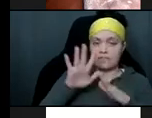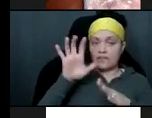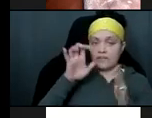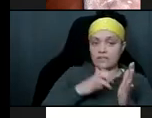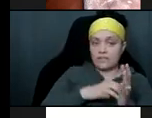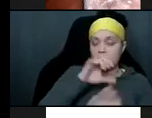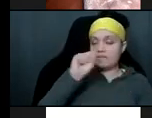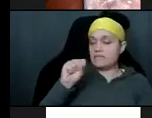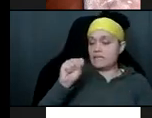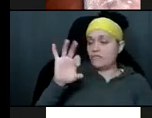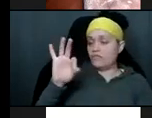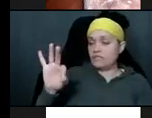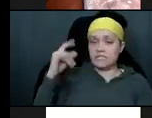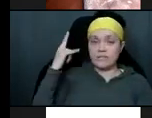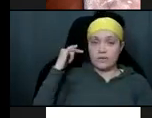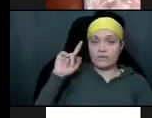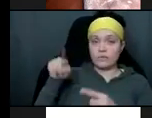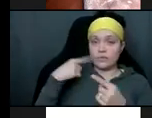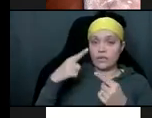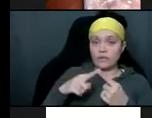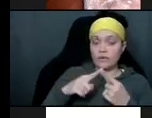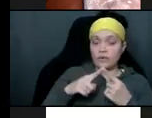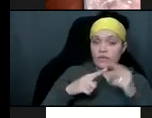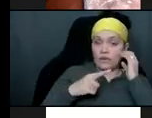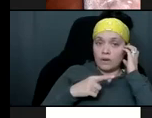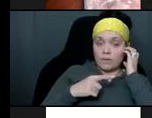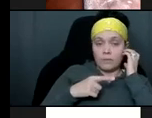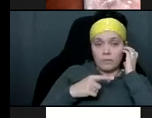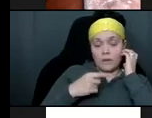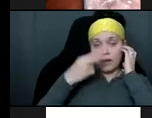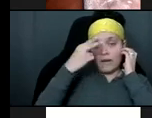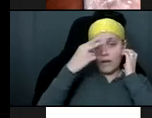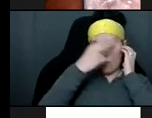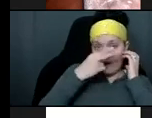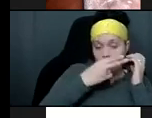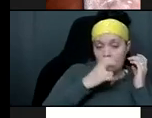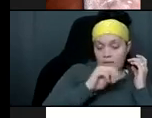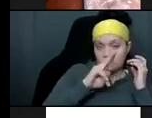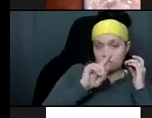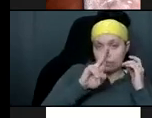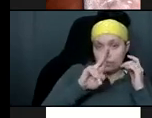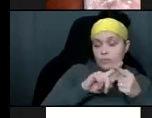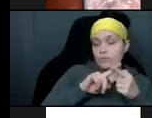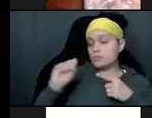Francisco qualifies, and so you only have to go from Honolulu to San Francisco.